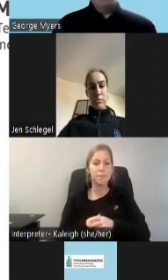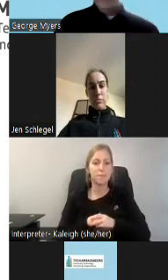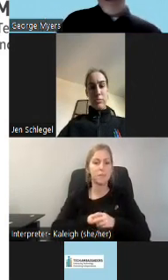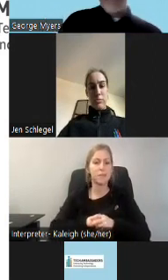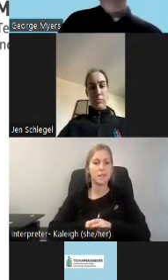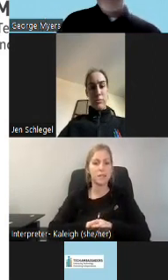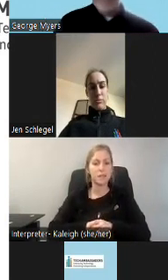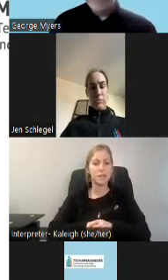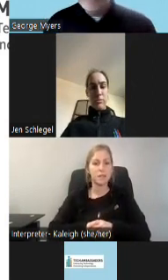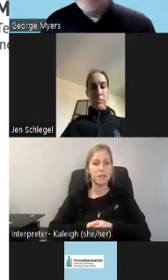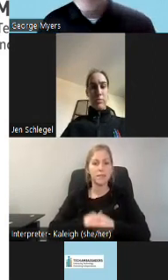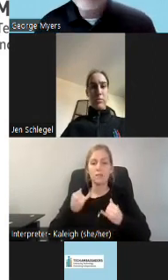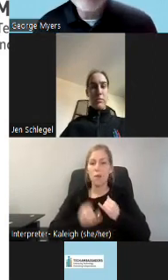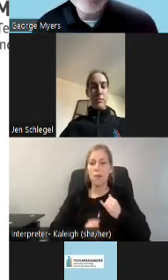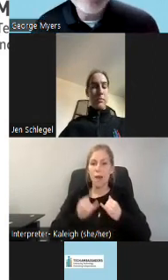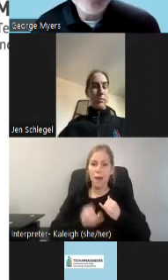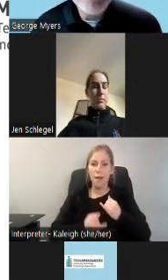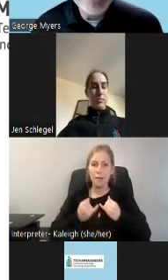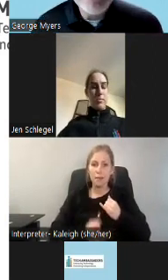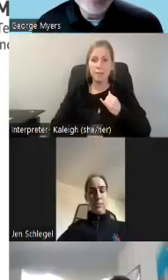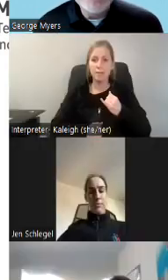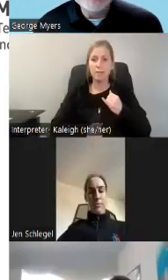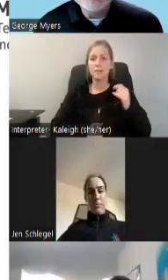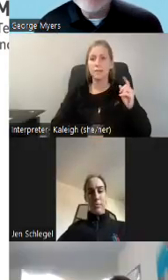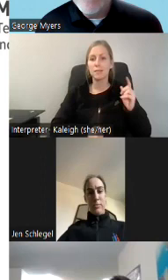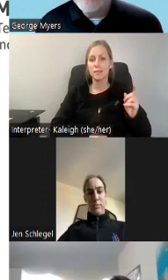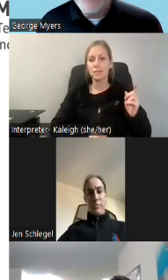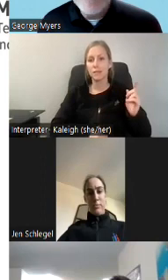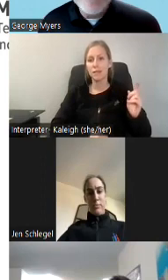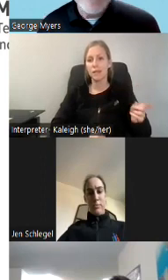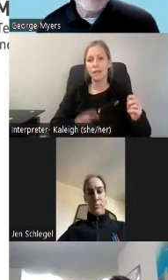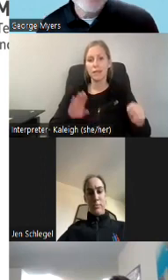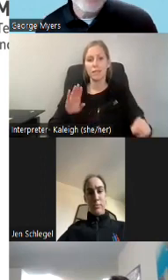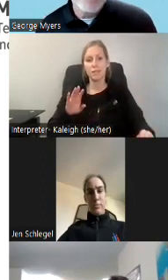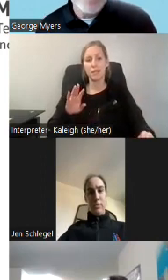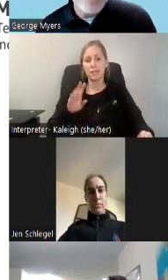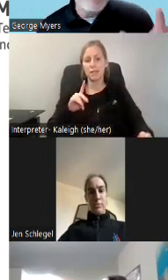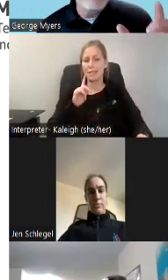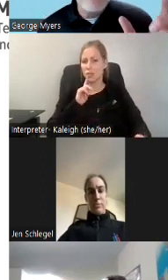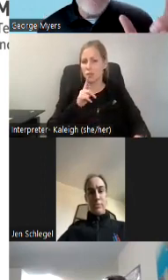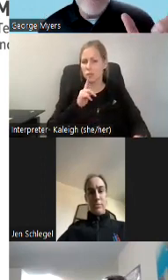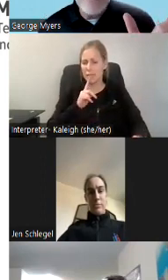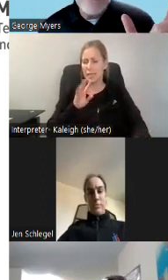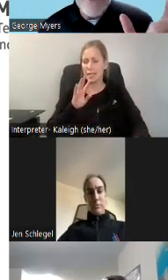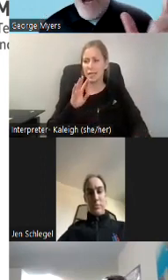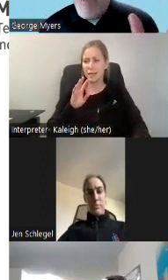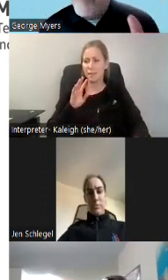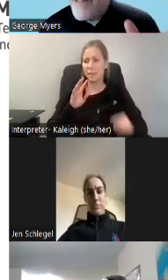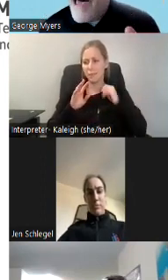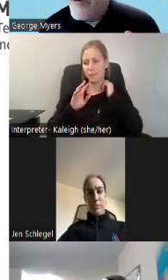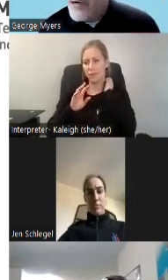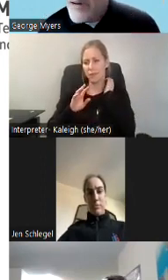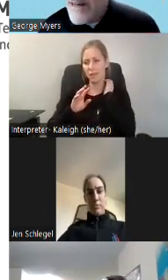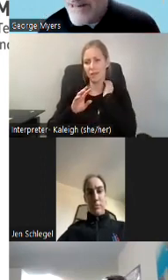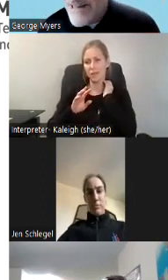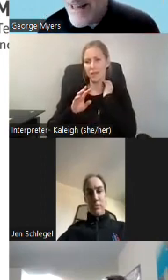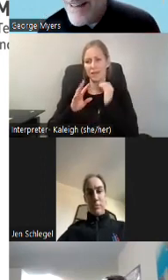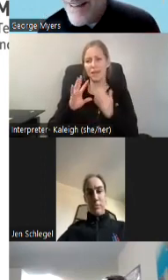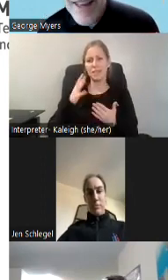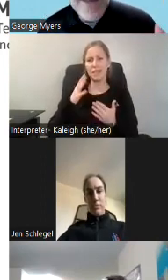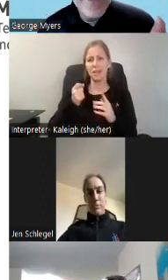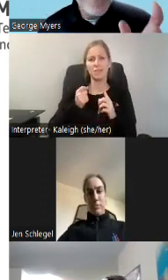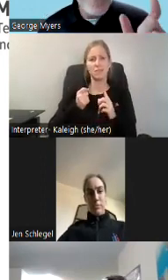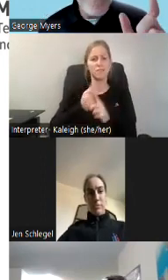All right, so the last one here is, it's really a little bit of an anomaly out of our